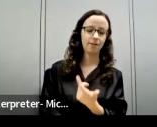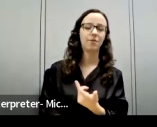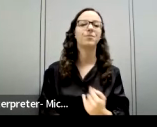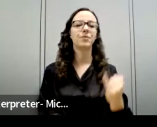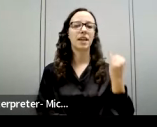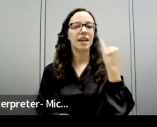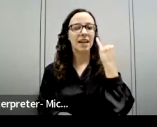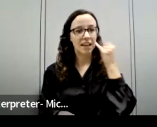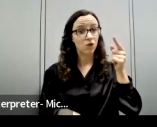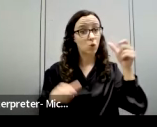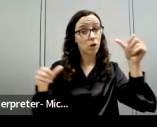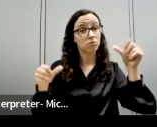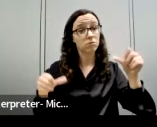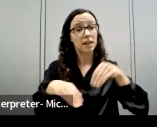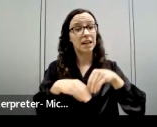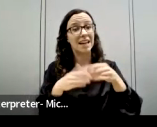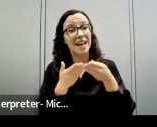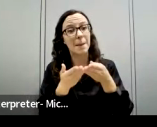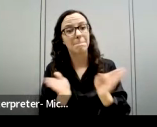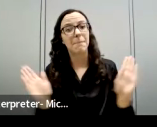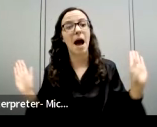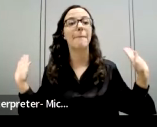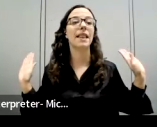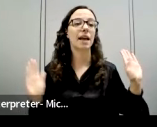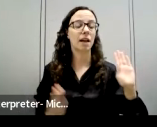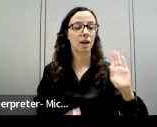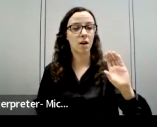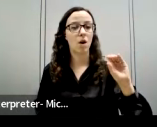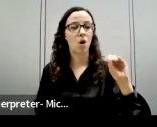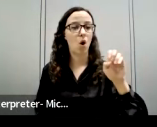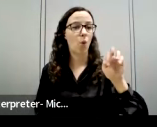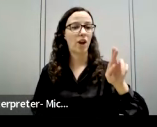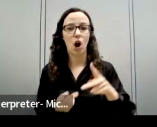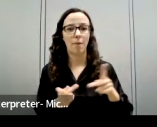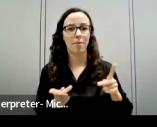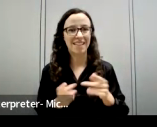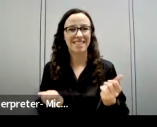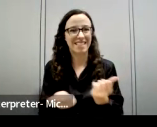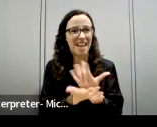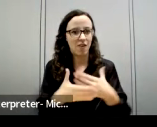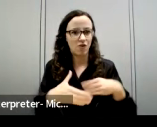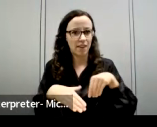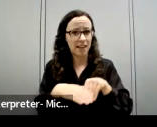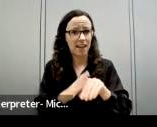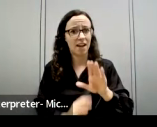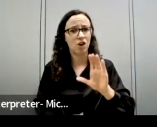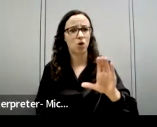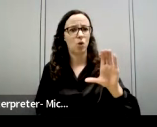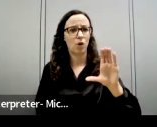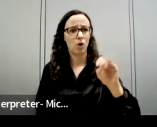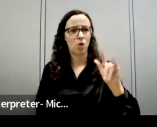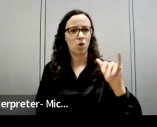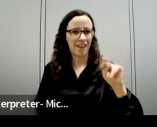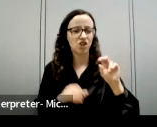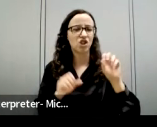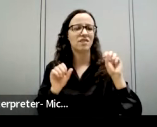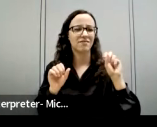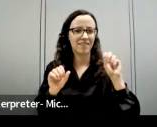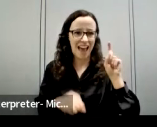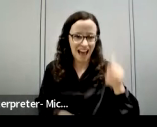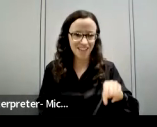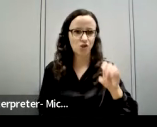a public OER repository, though, I would say all the things in your collection would have to be OER, but within your Canvas